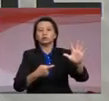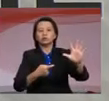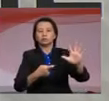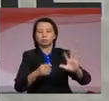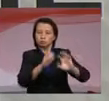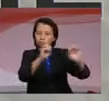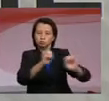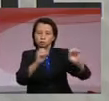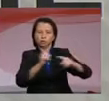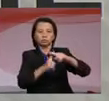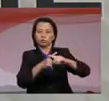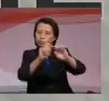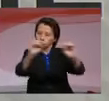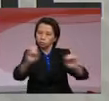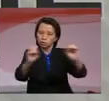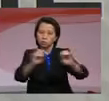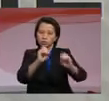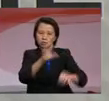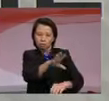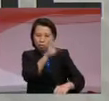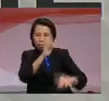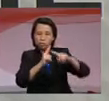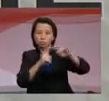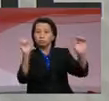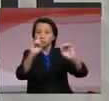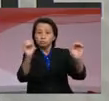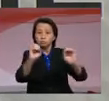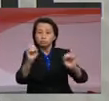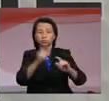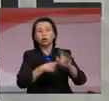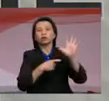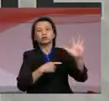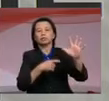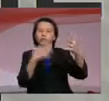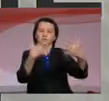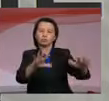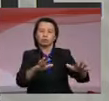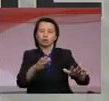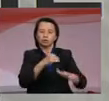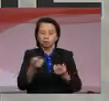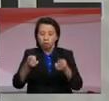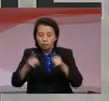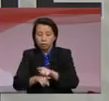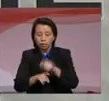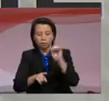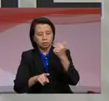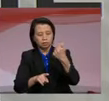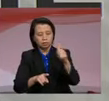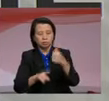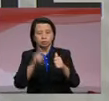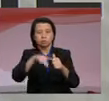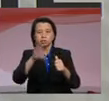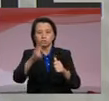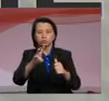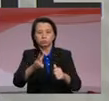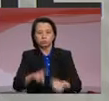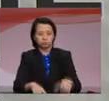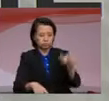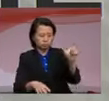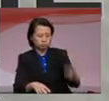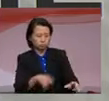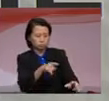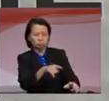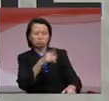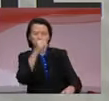no positive cases been detected then. So, and it happens that on the 10th of July, the index case